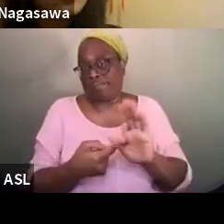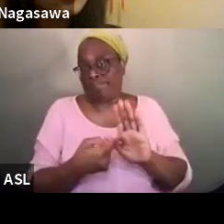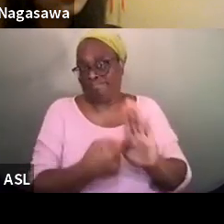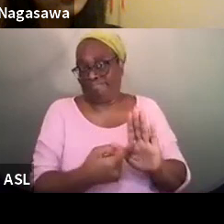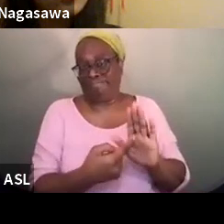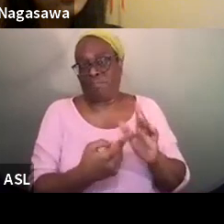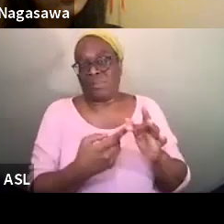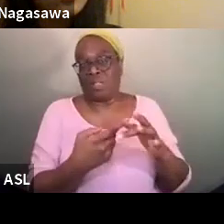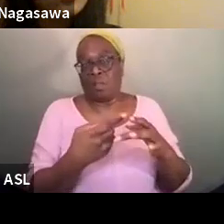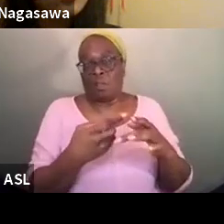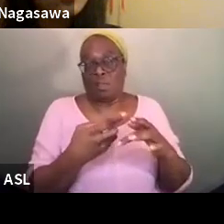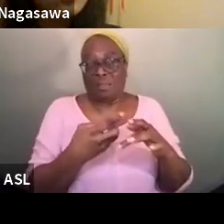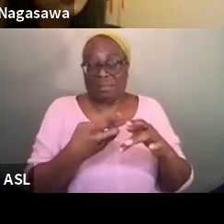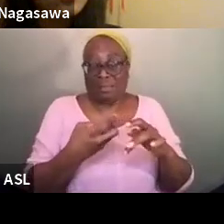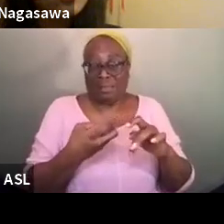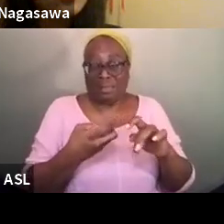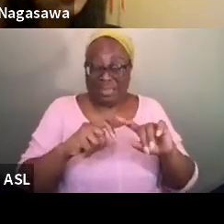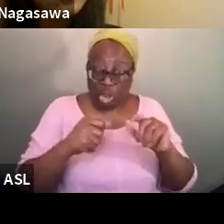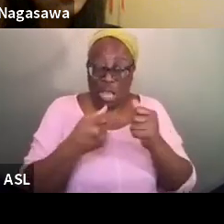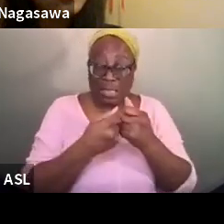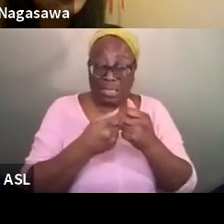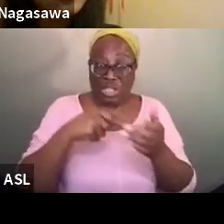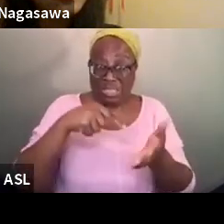year with the